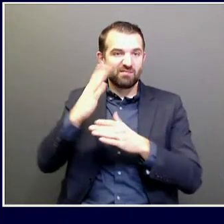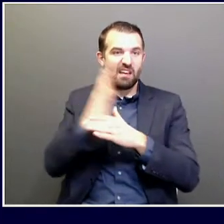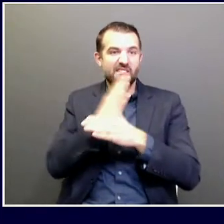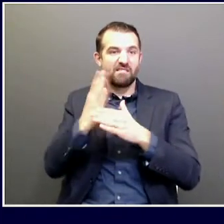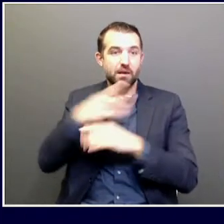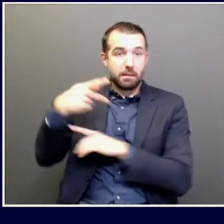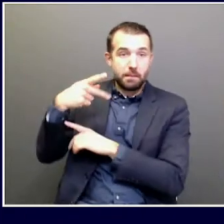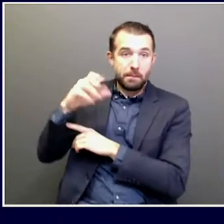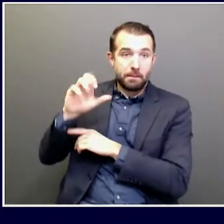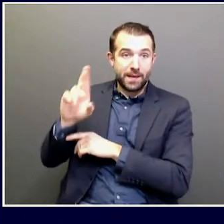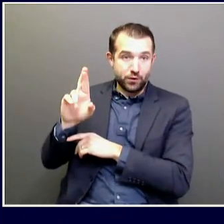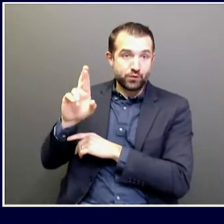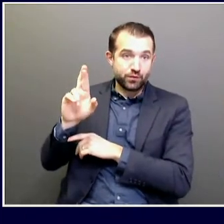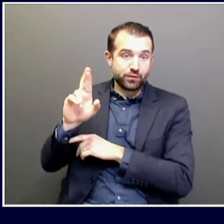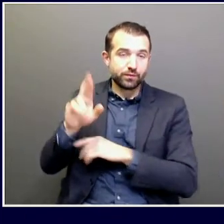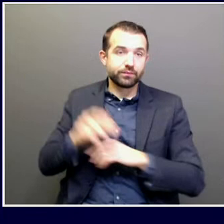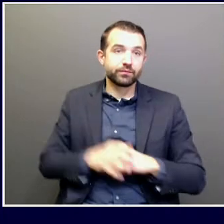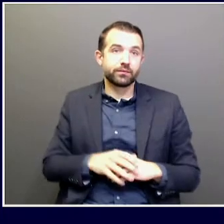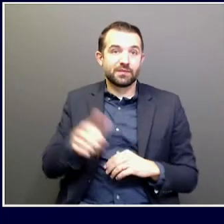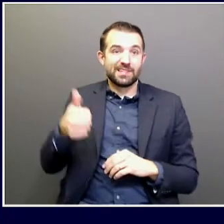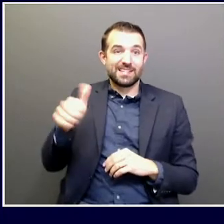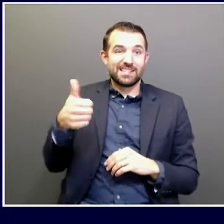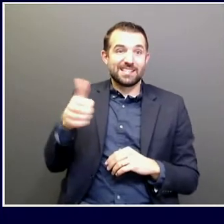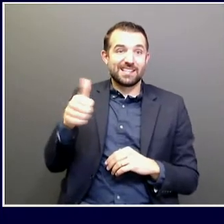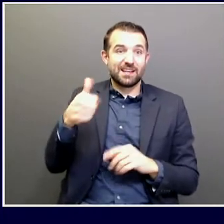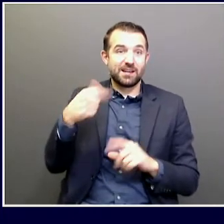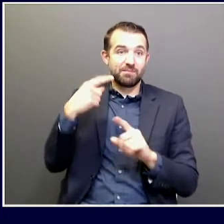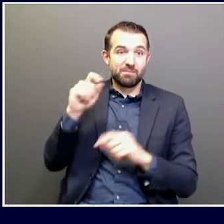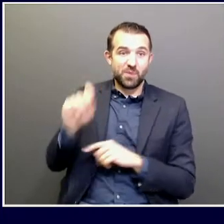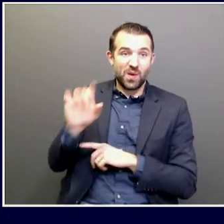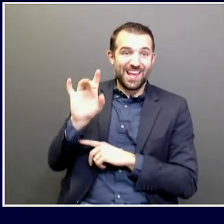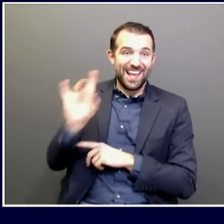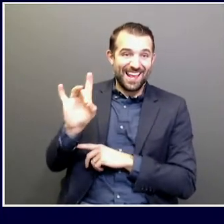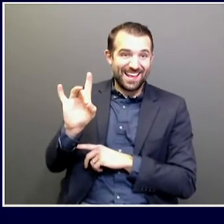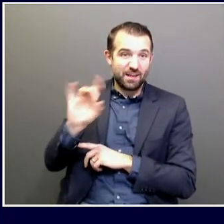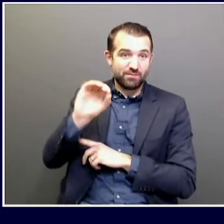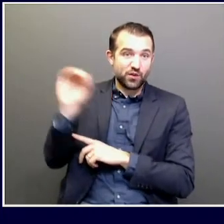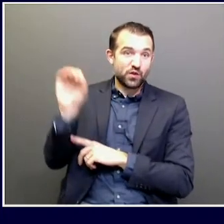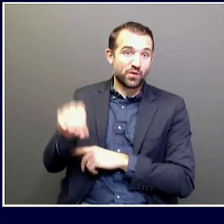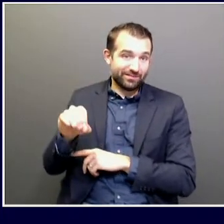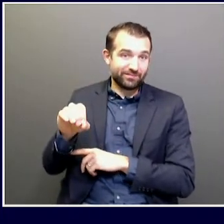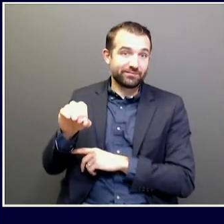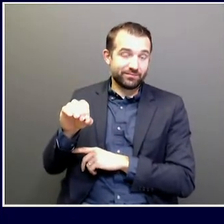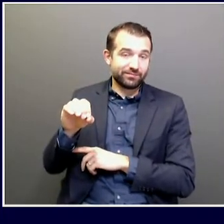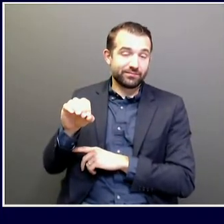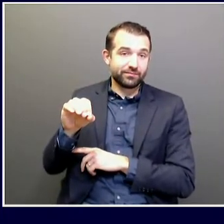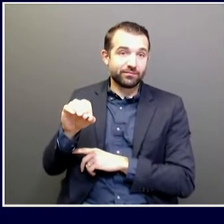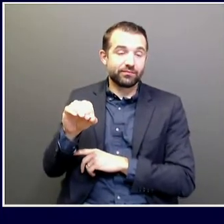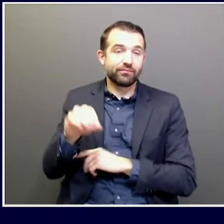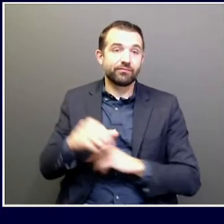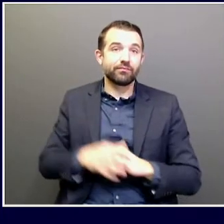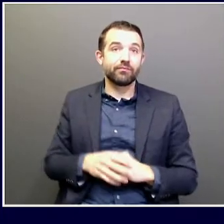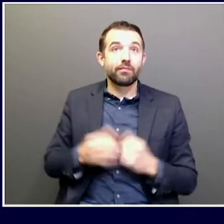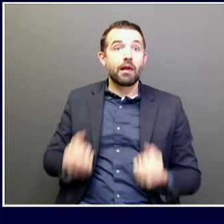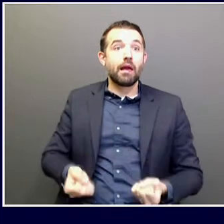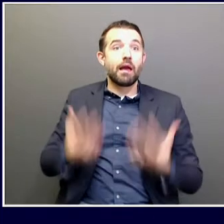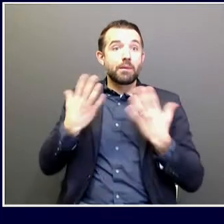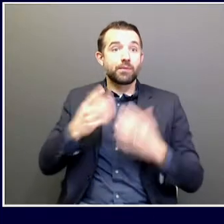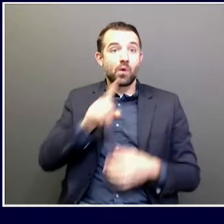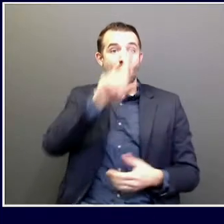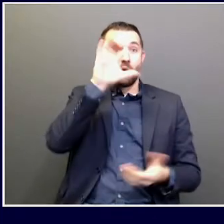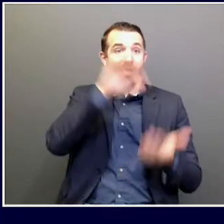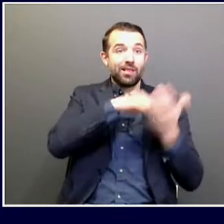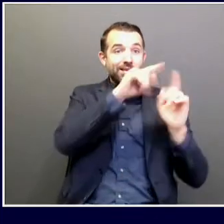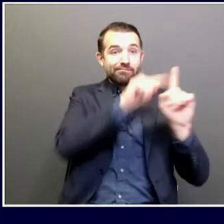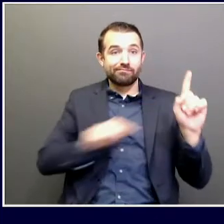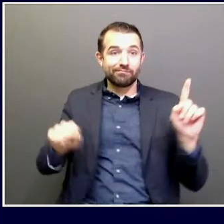at 10.8%. And the PCR testing volume today stands at 763